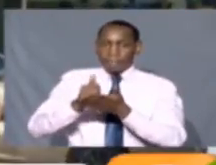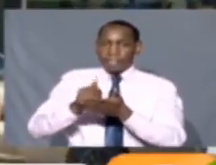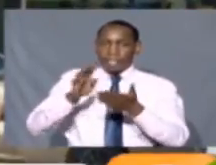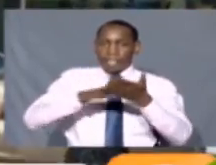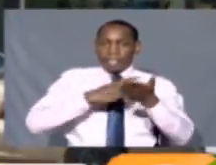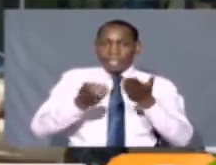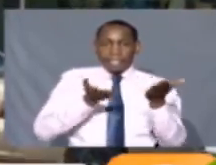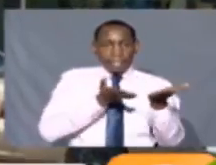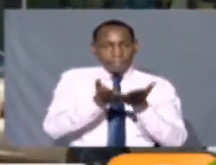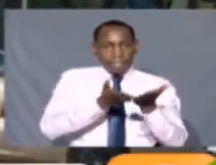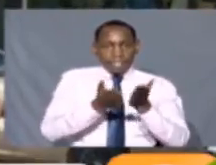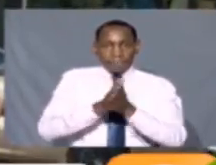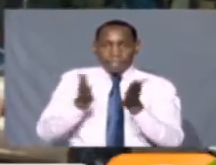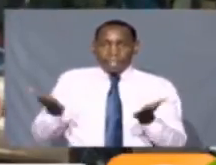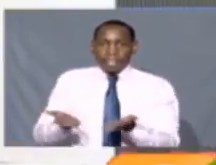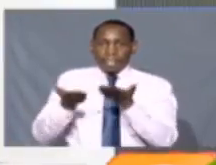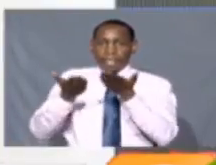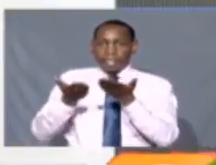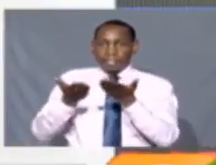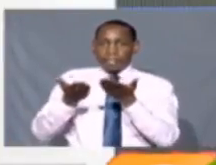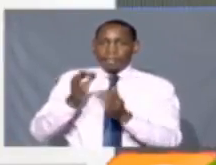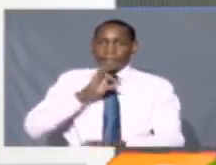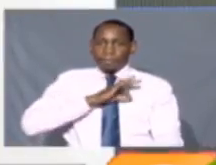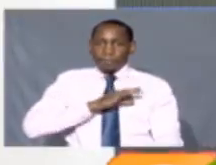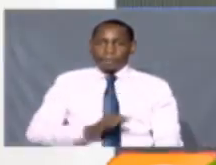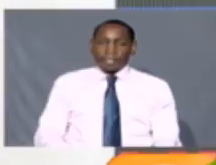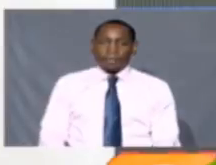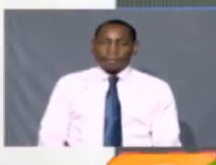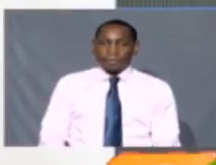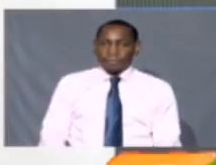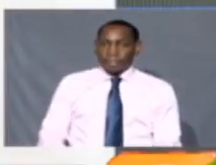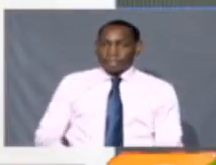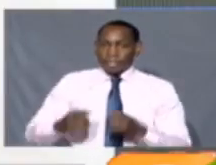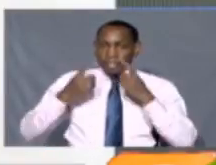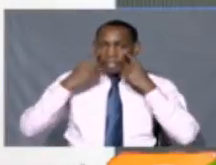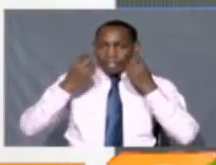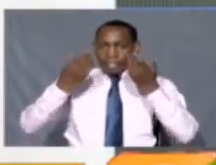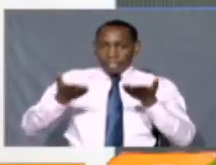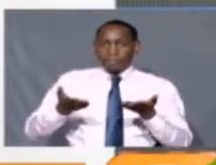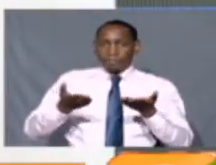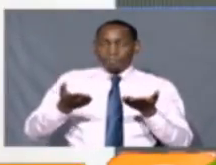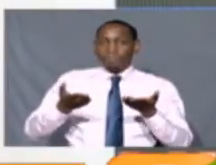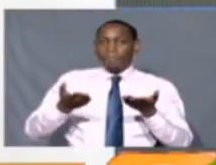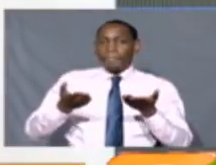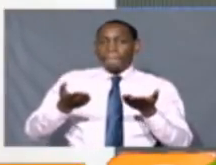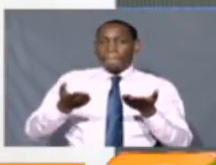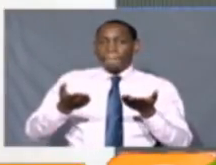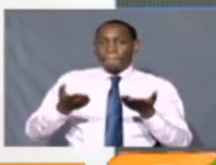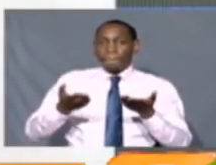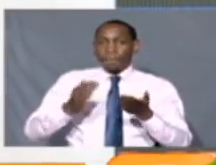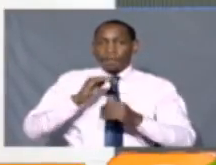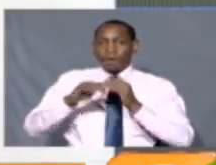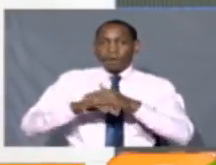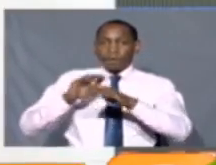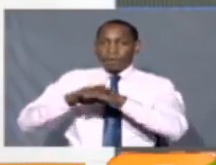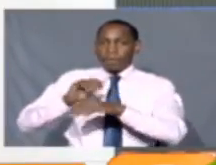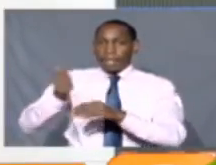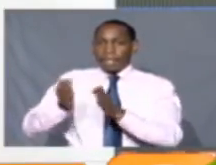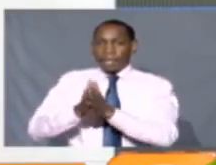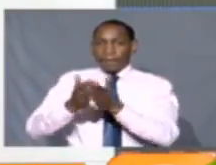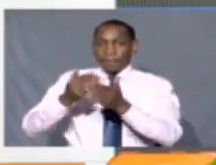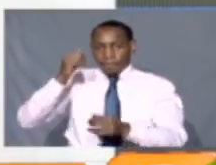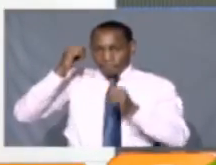their businesses and enhance visibility. Tuskys is now a true testament, and great, another alumni here from